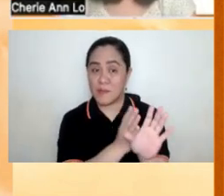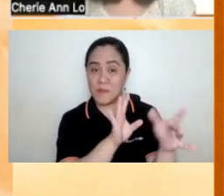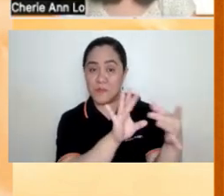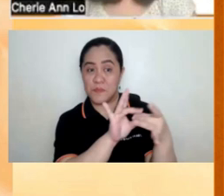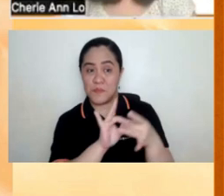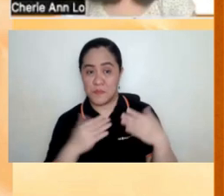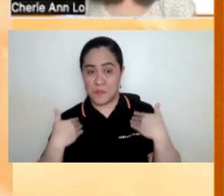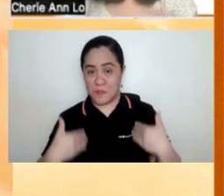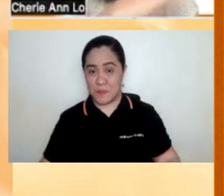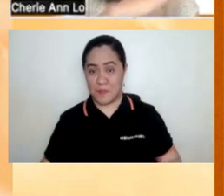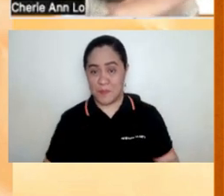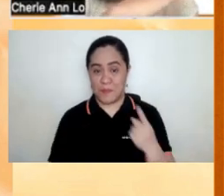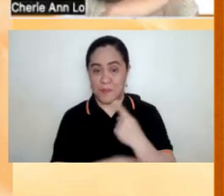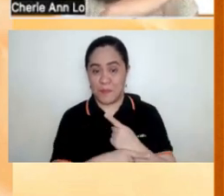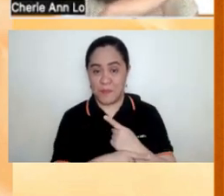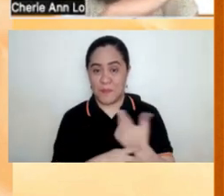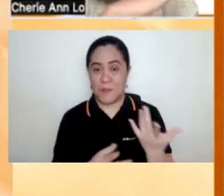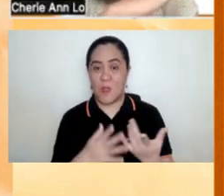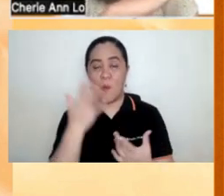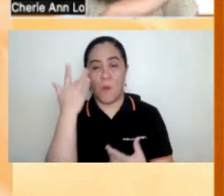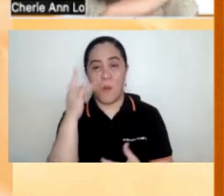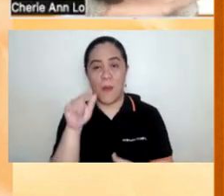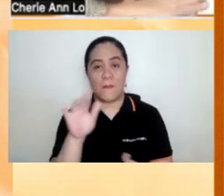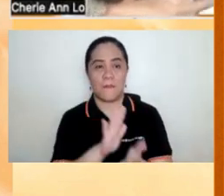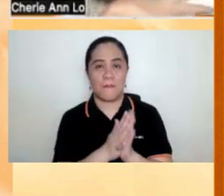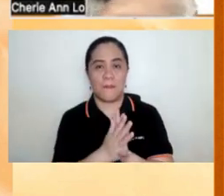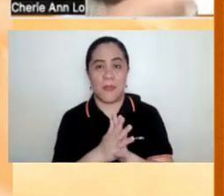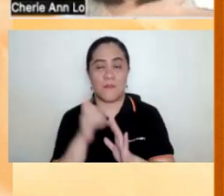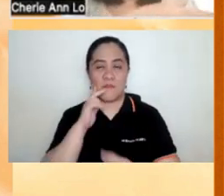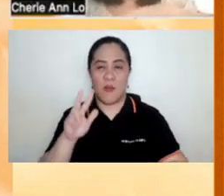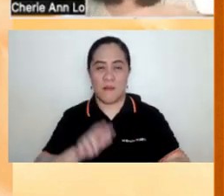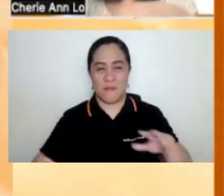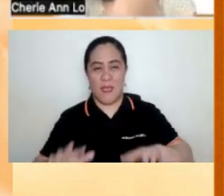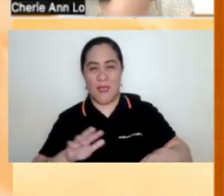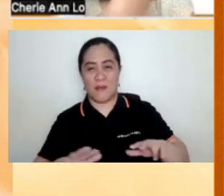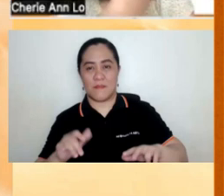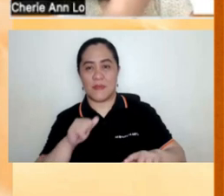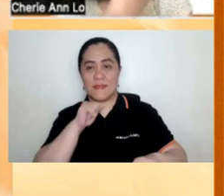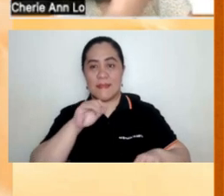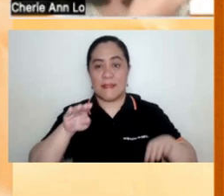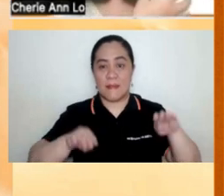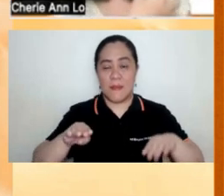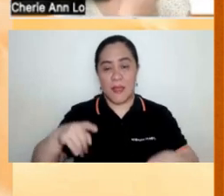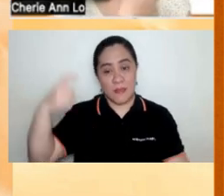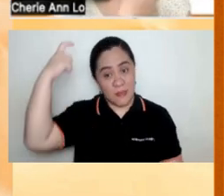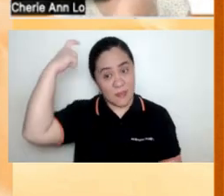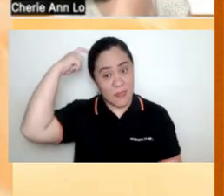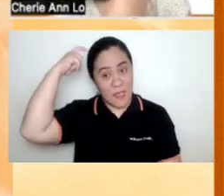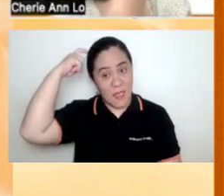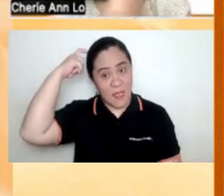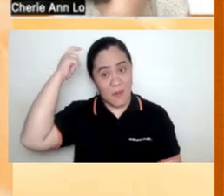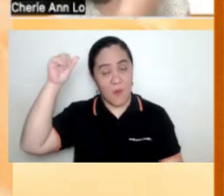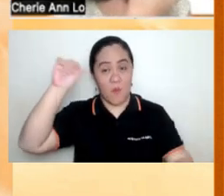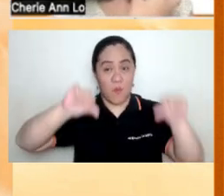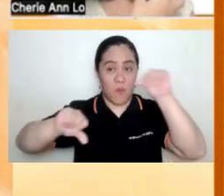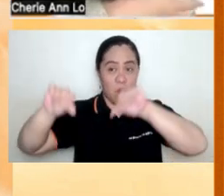Also, when it comes to anxiety, it causes an imbalance in the brain, in the chemicals